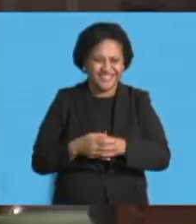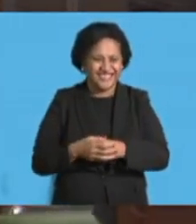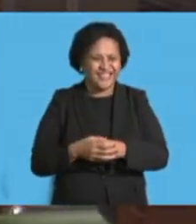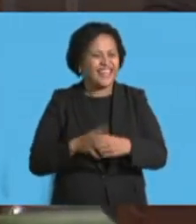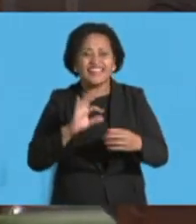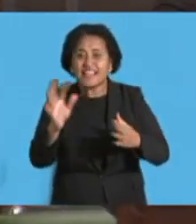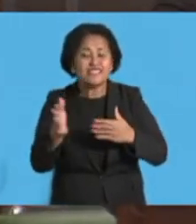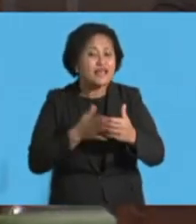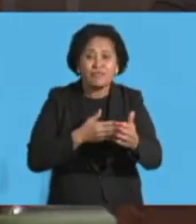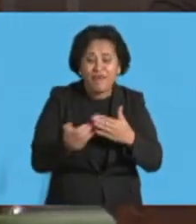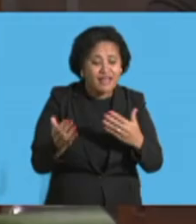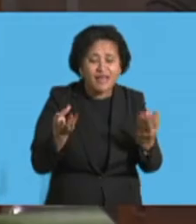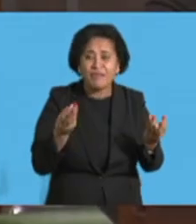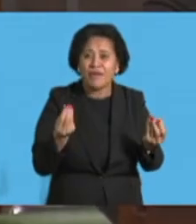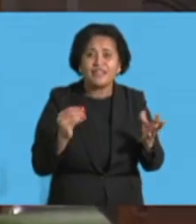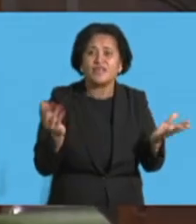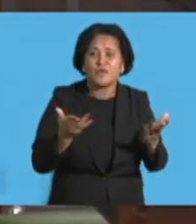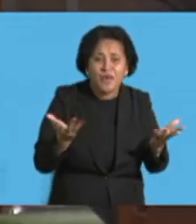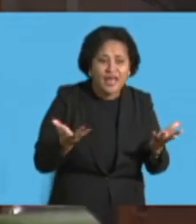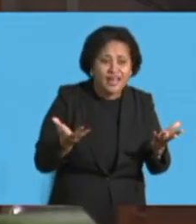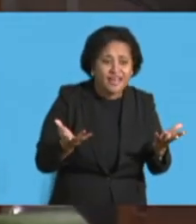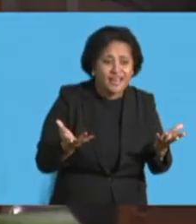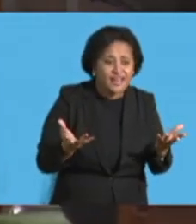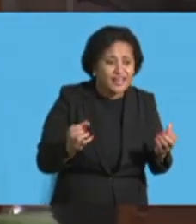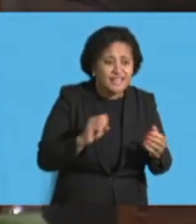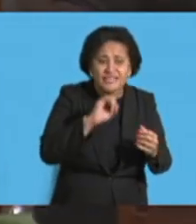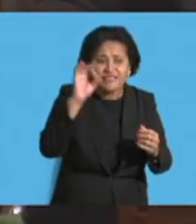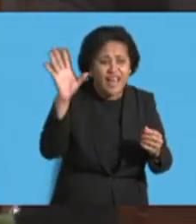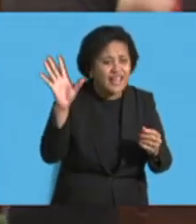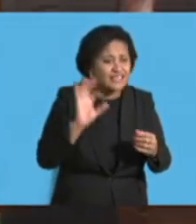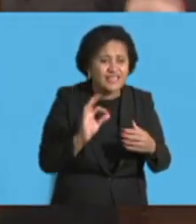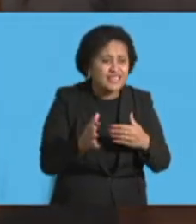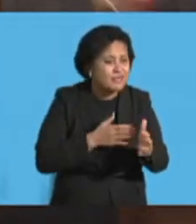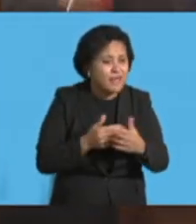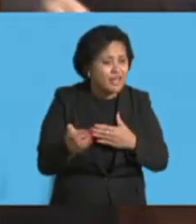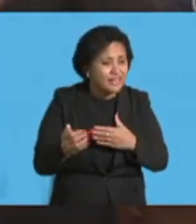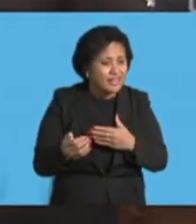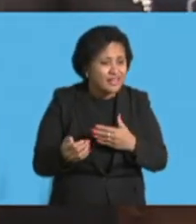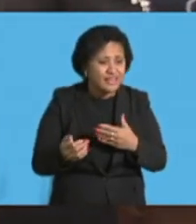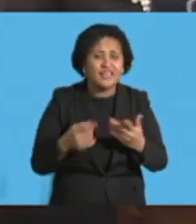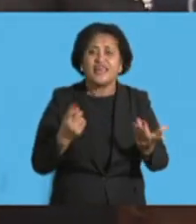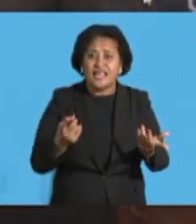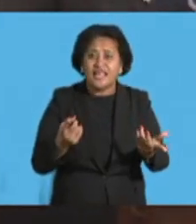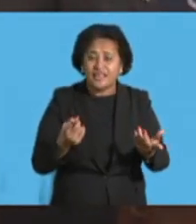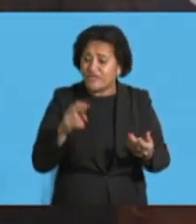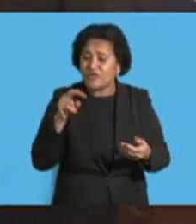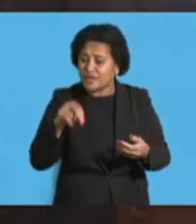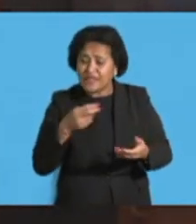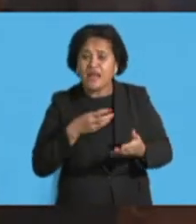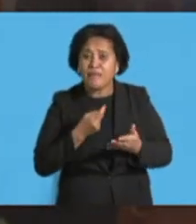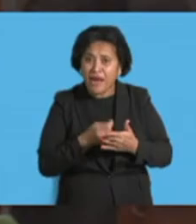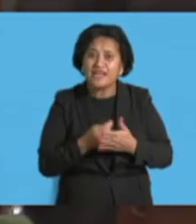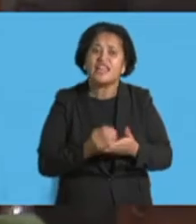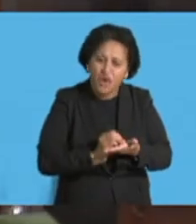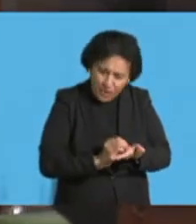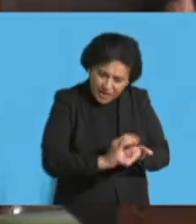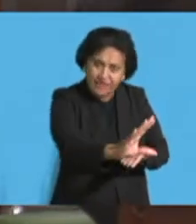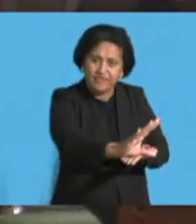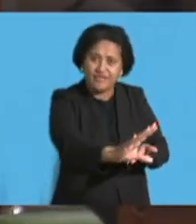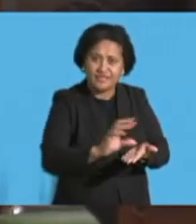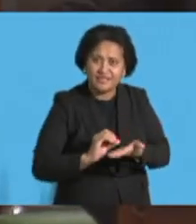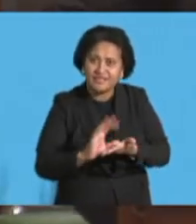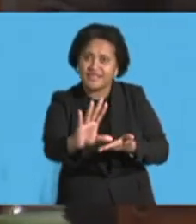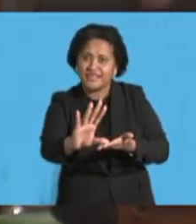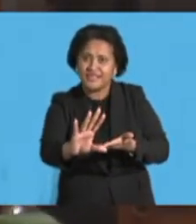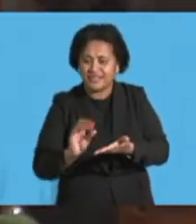Regardless where the money is kept, regardless where the money is, if it's needed, it will be released. As simple as that. I